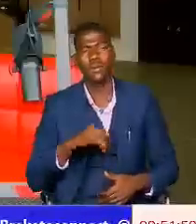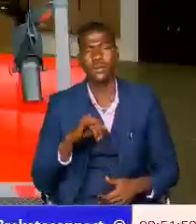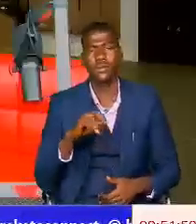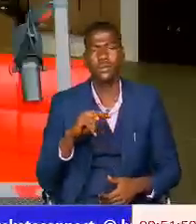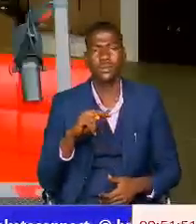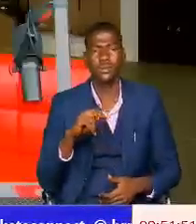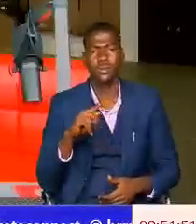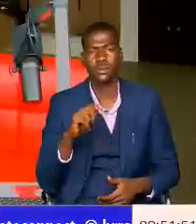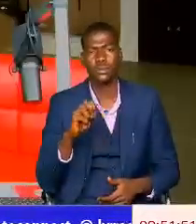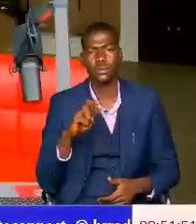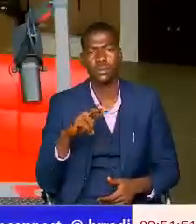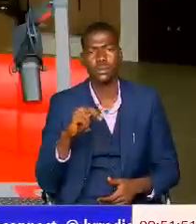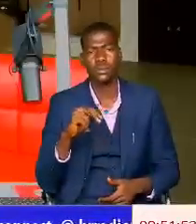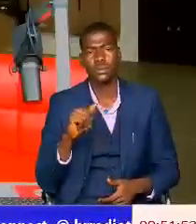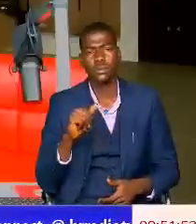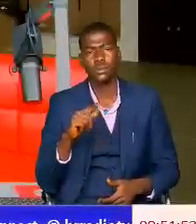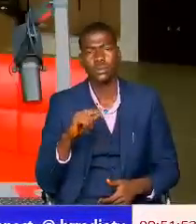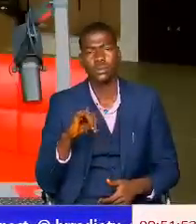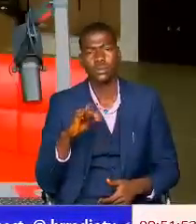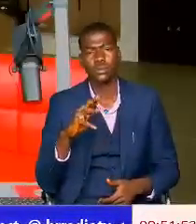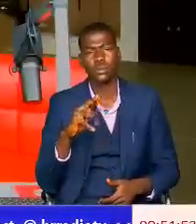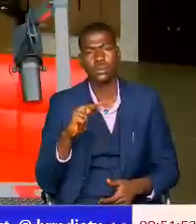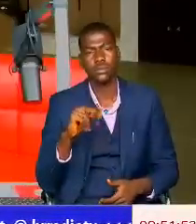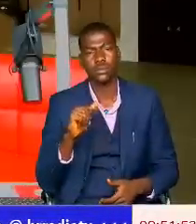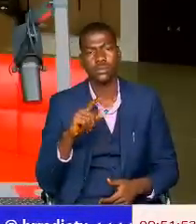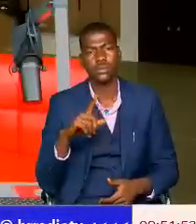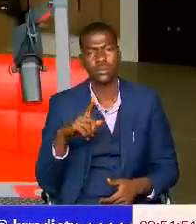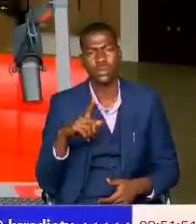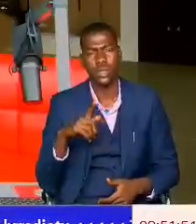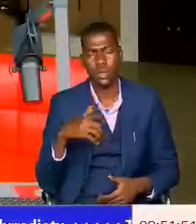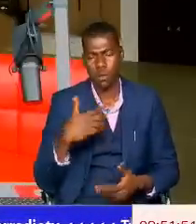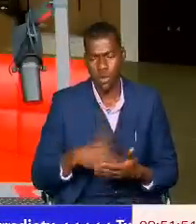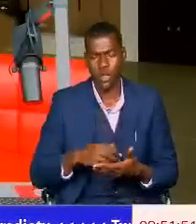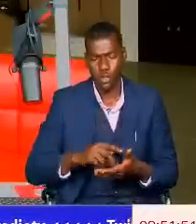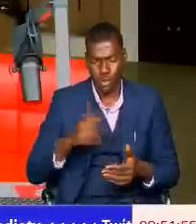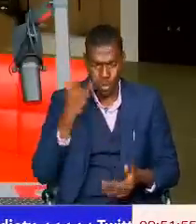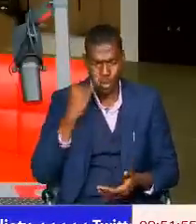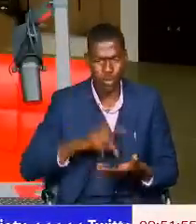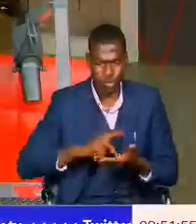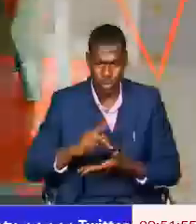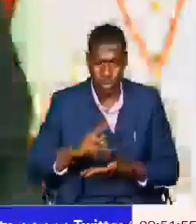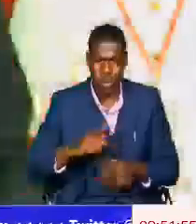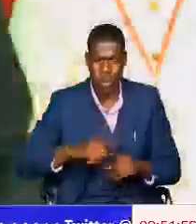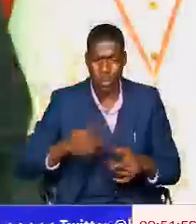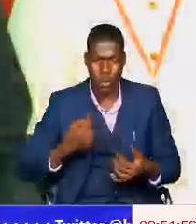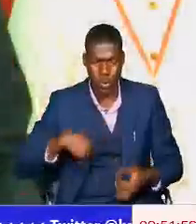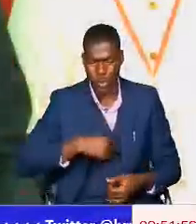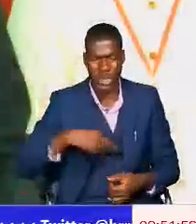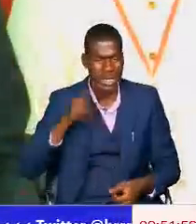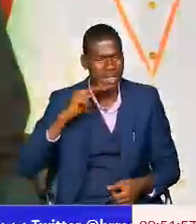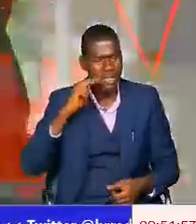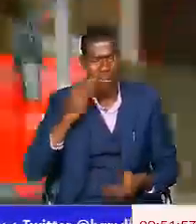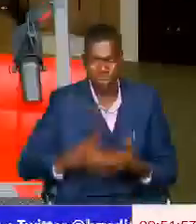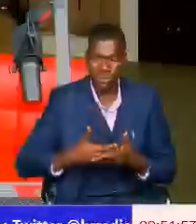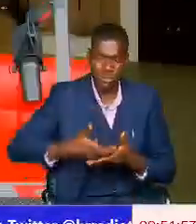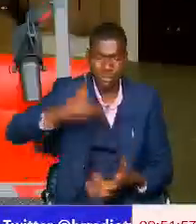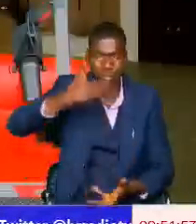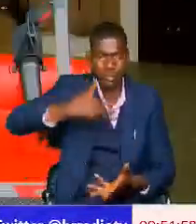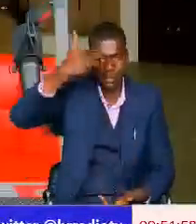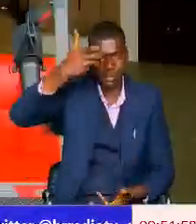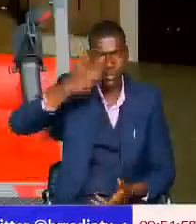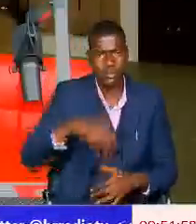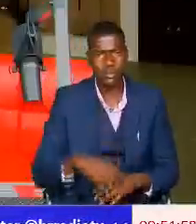charges. Yes. But our own Nigeria own is on the high side, very exorbitant,